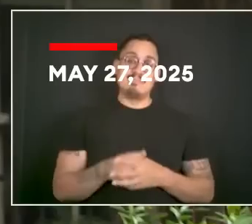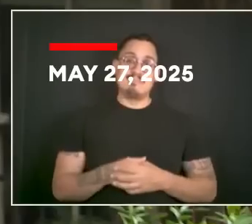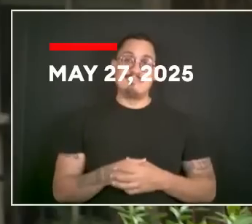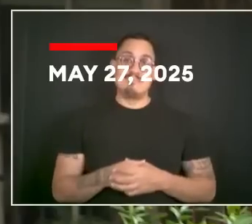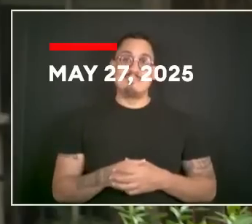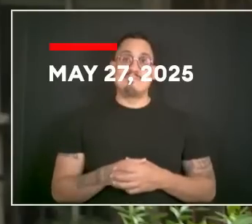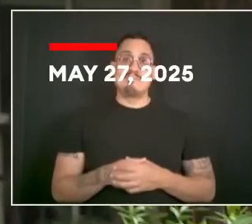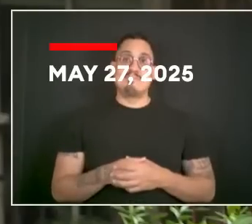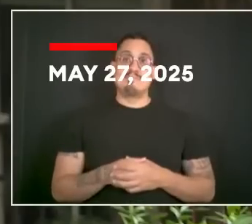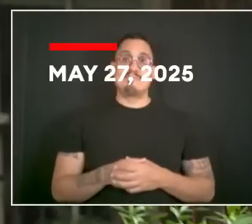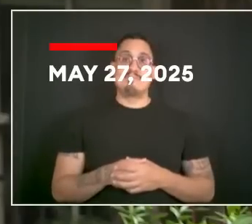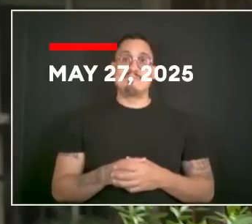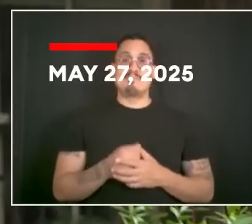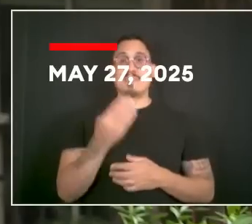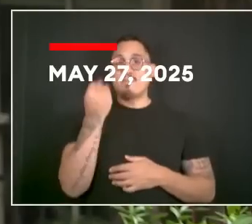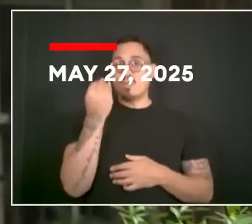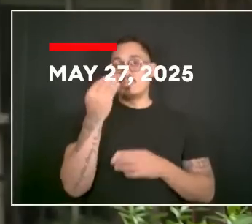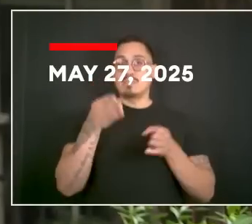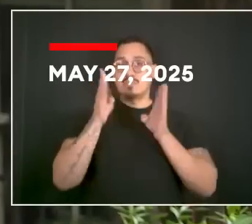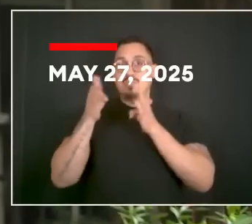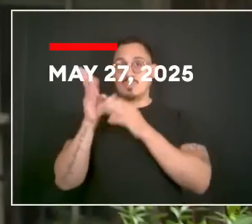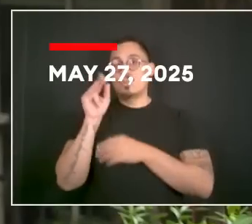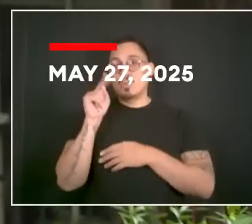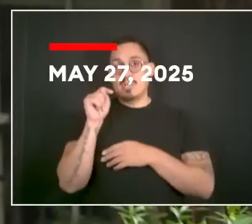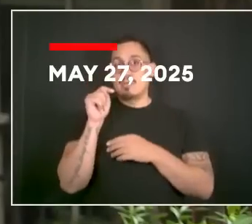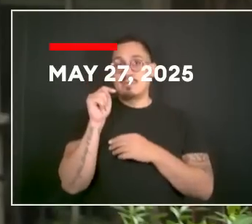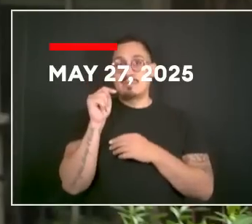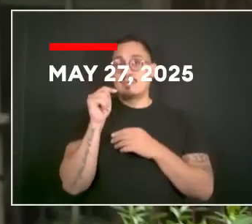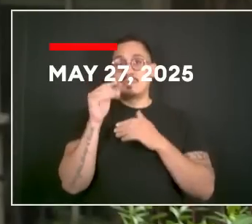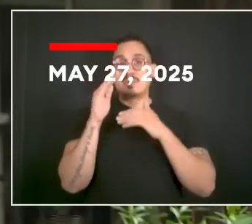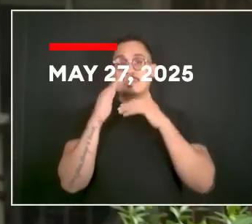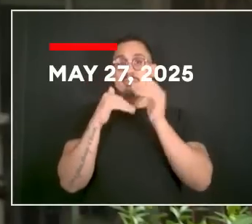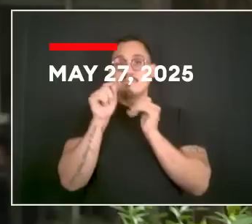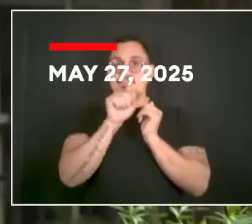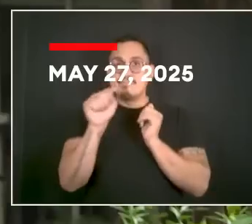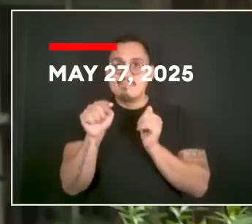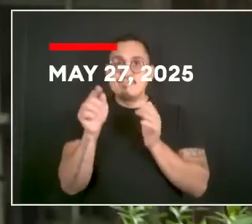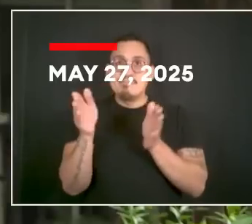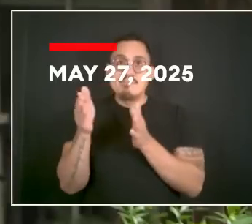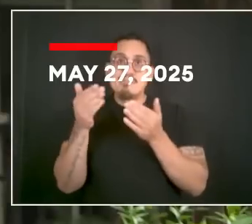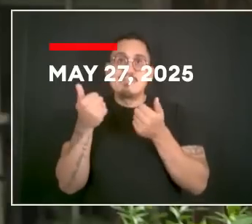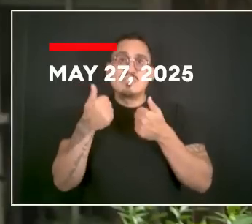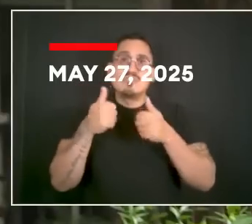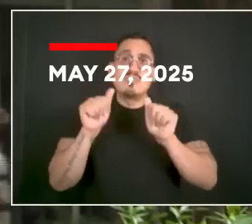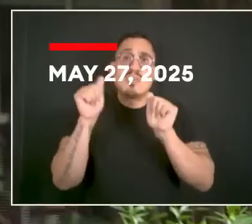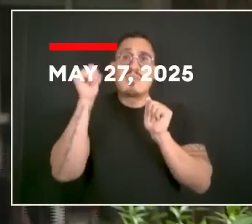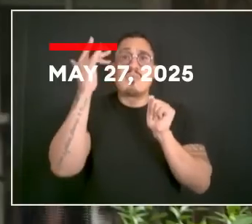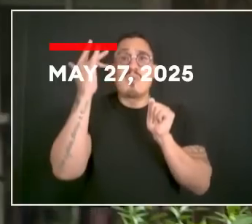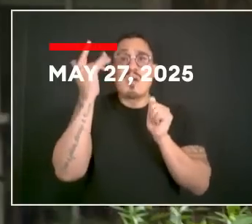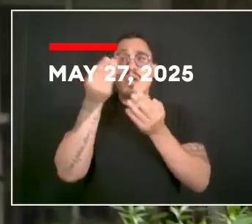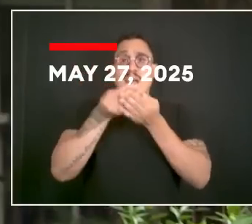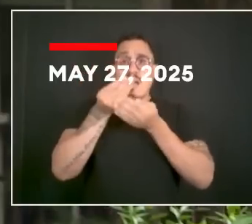14-unit building owner who is crying because they're about to lose their